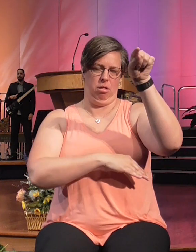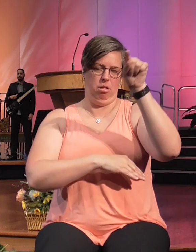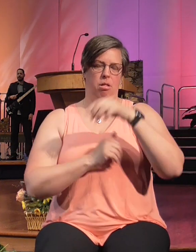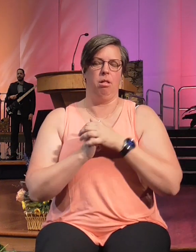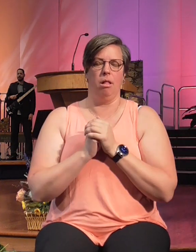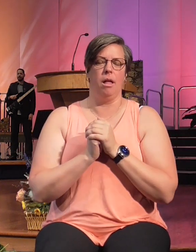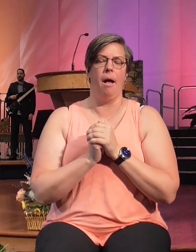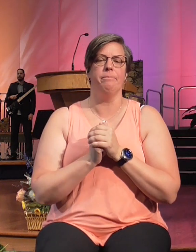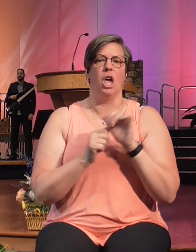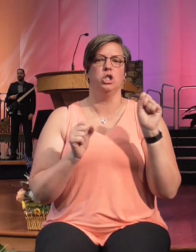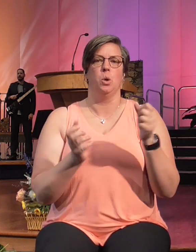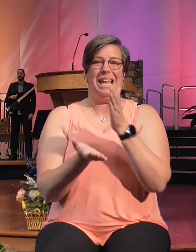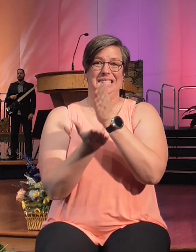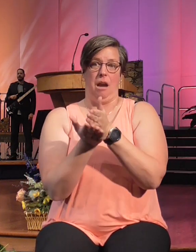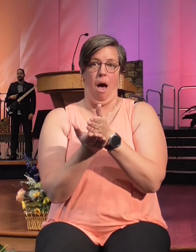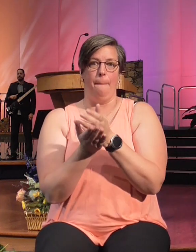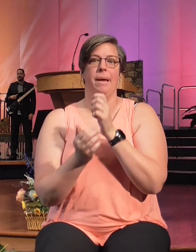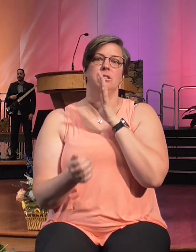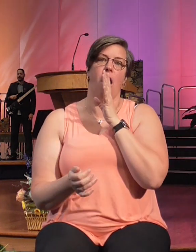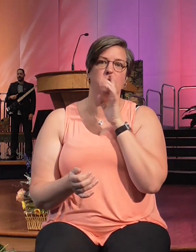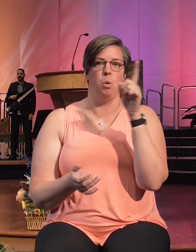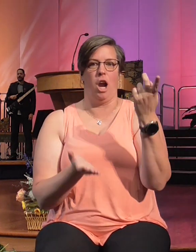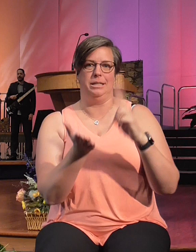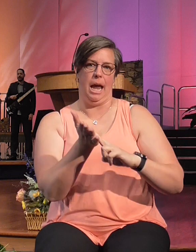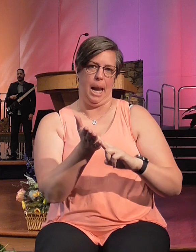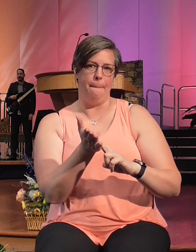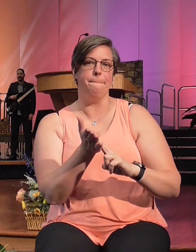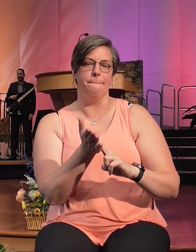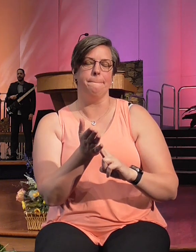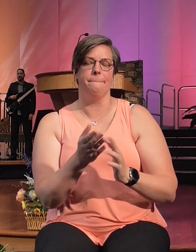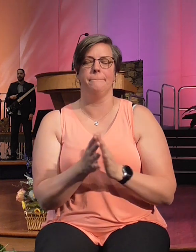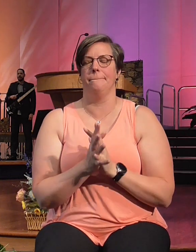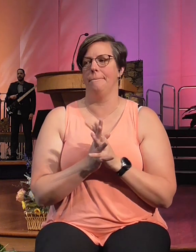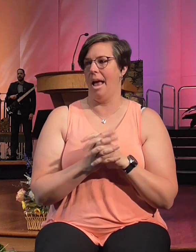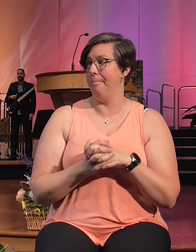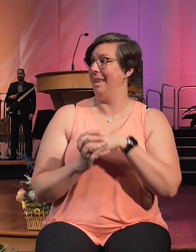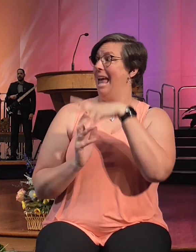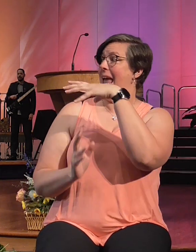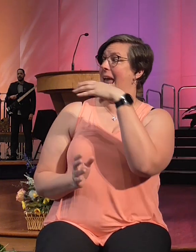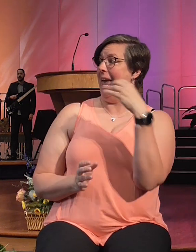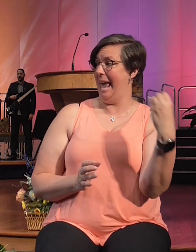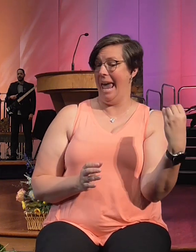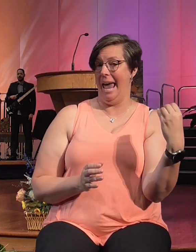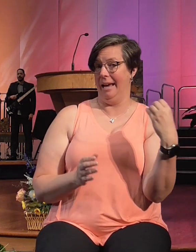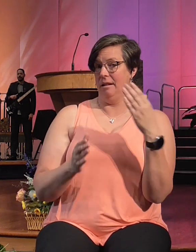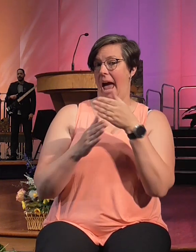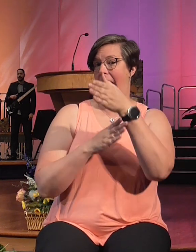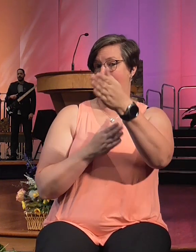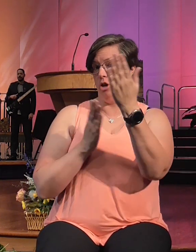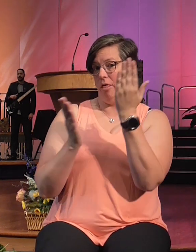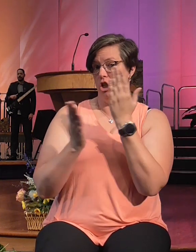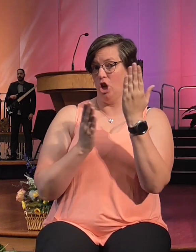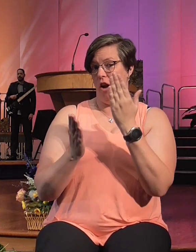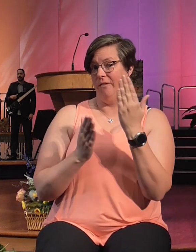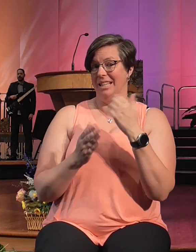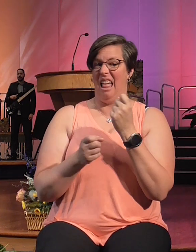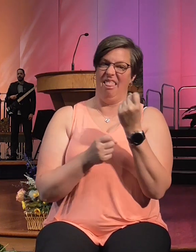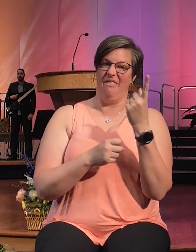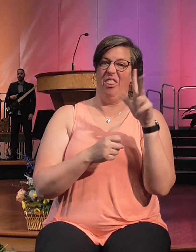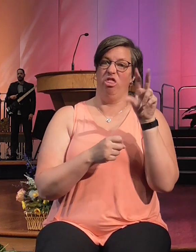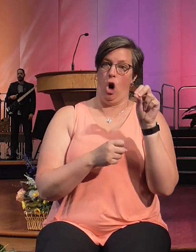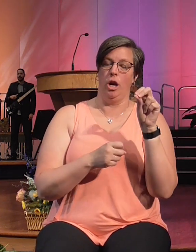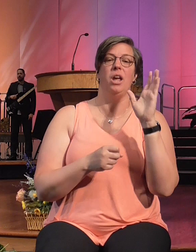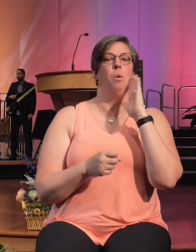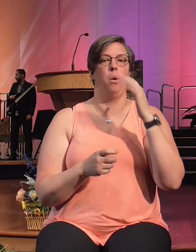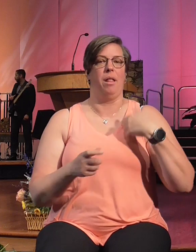displays. And you can stop and talk to her and sign up to join us for the march. And we also, right after the service at 11:30, have a drumming circle